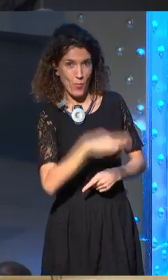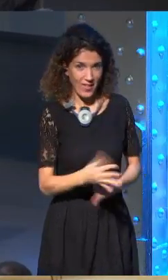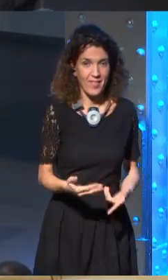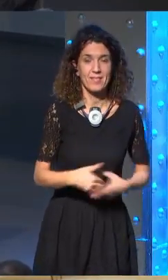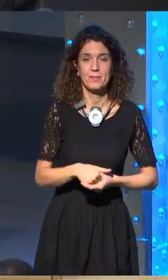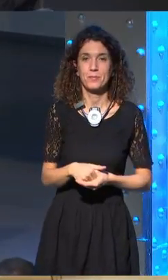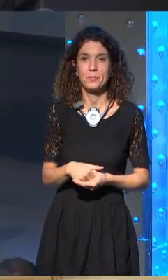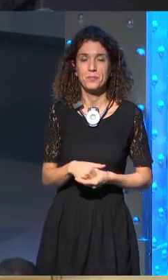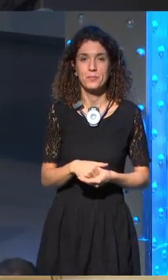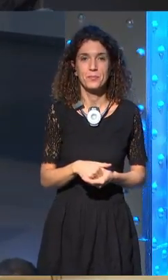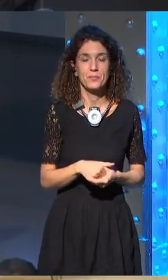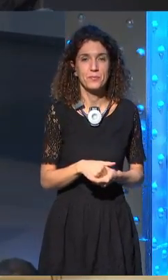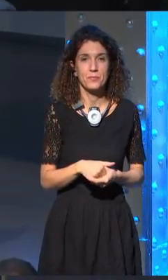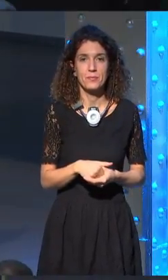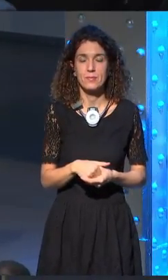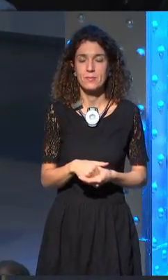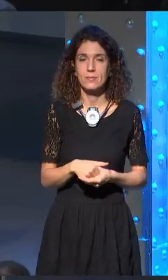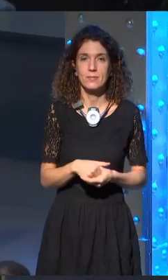or wishing that they could see you?